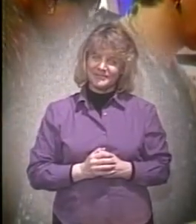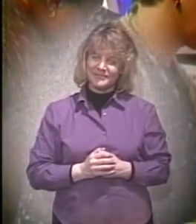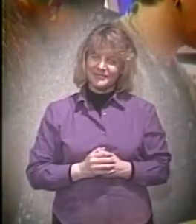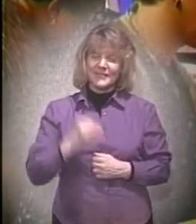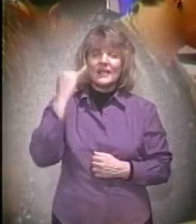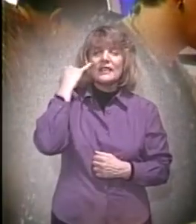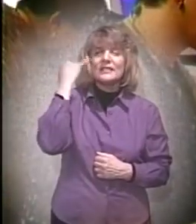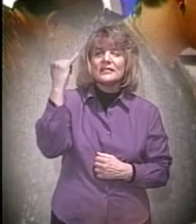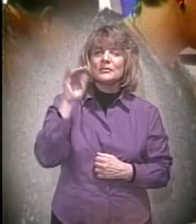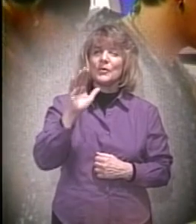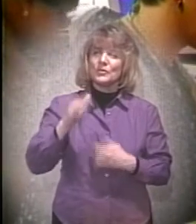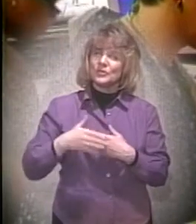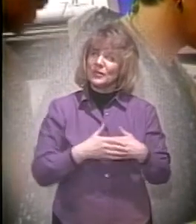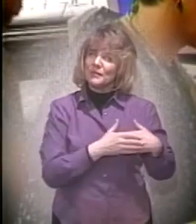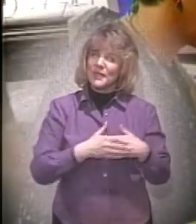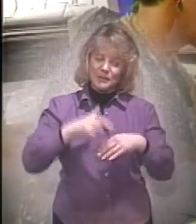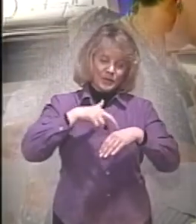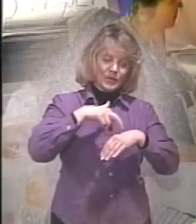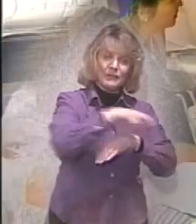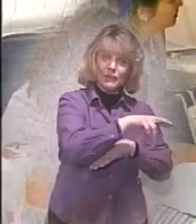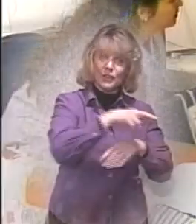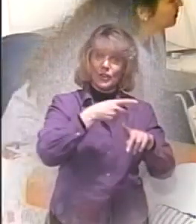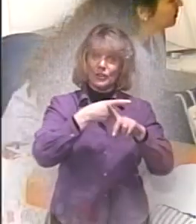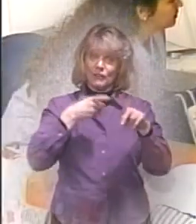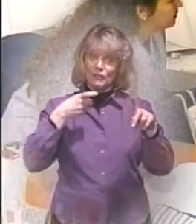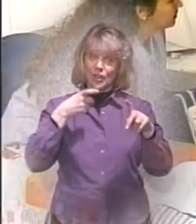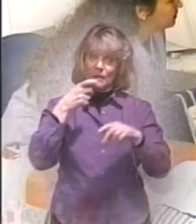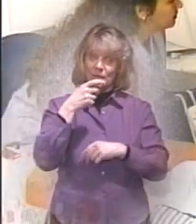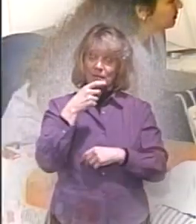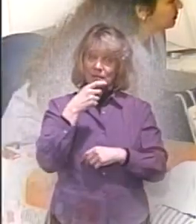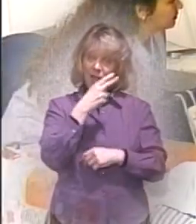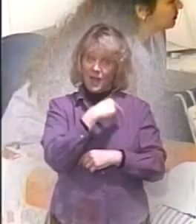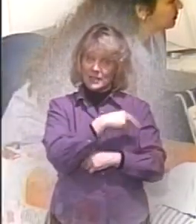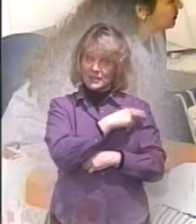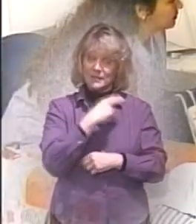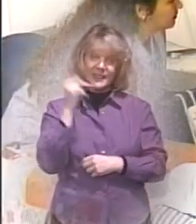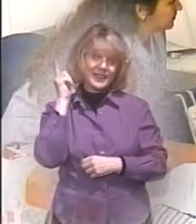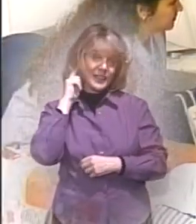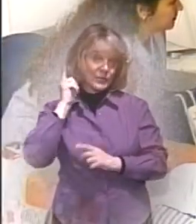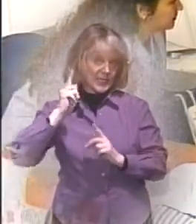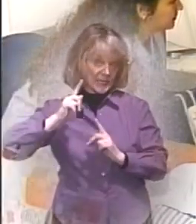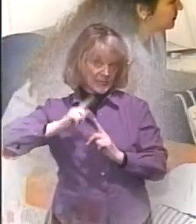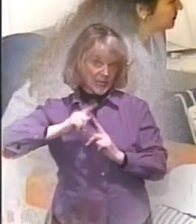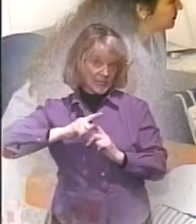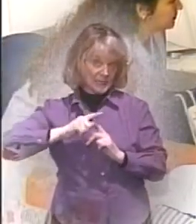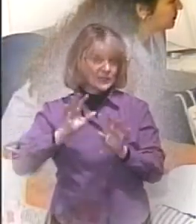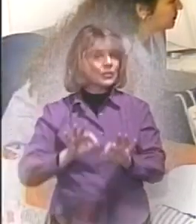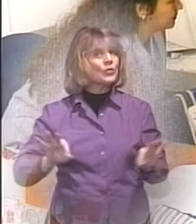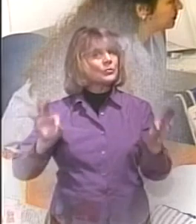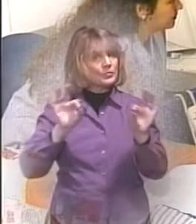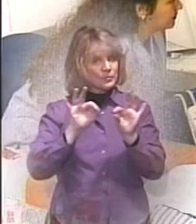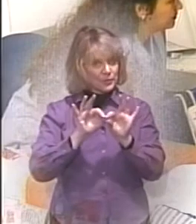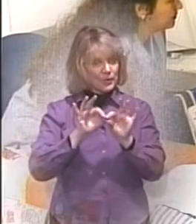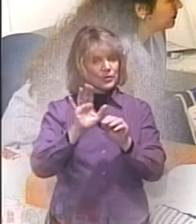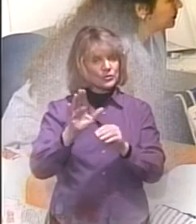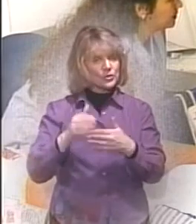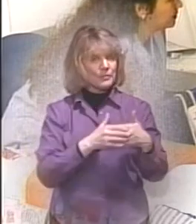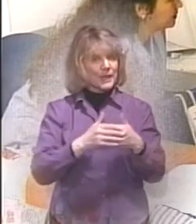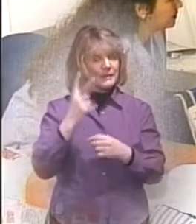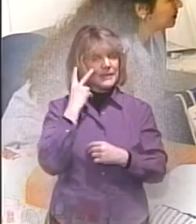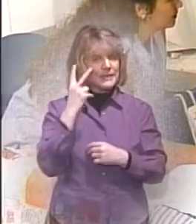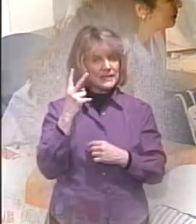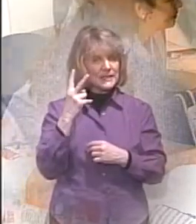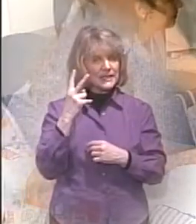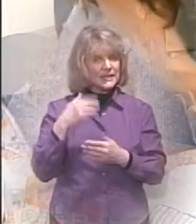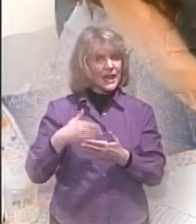If your baby has been referred from a hospital hearing screening, it's important for your baby to be seen by a pediatric audiologist, who is a